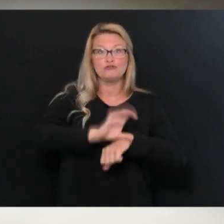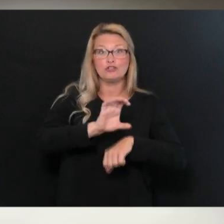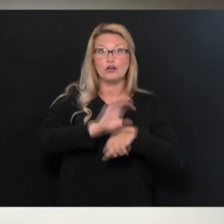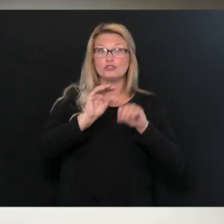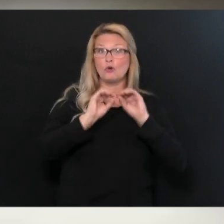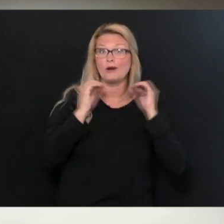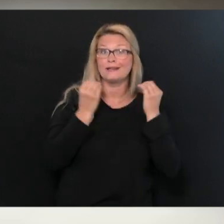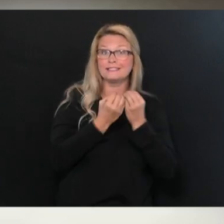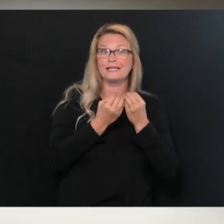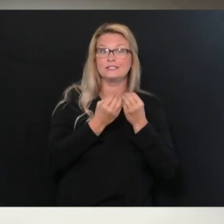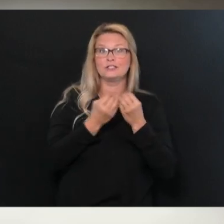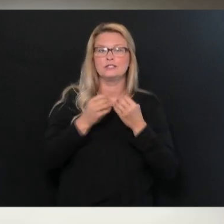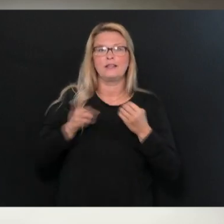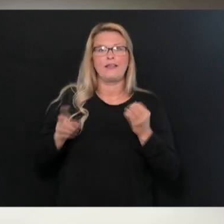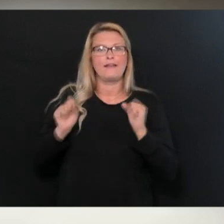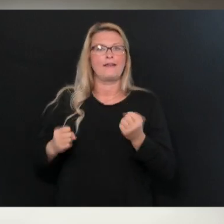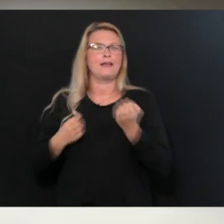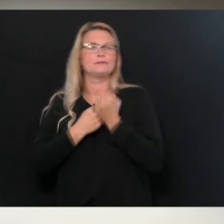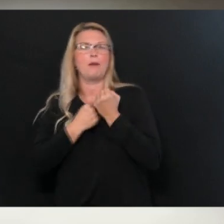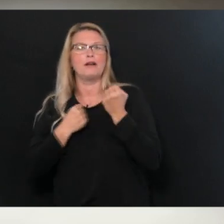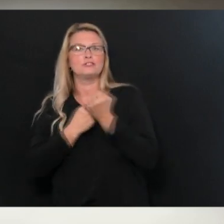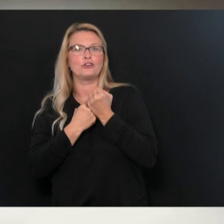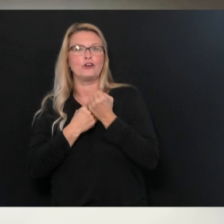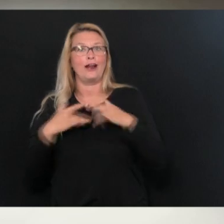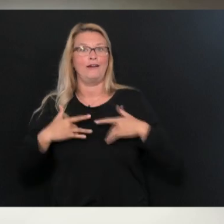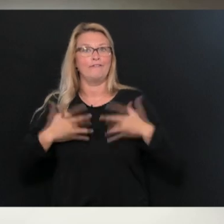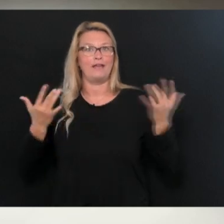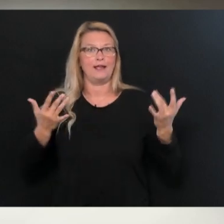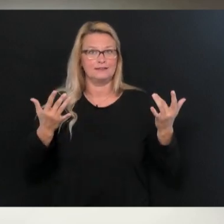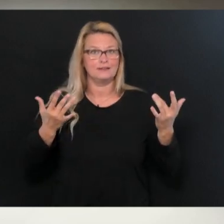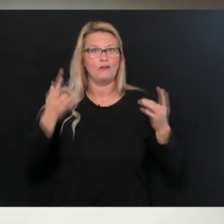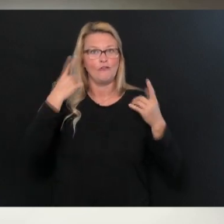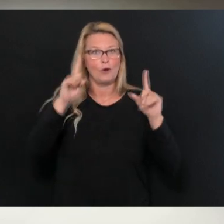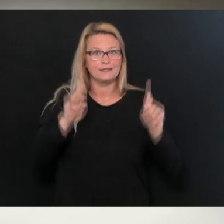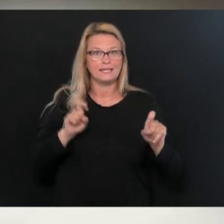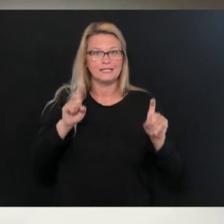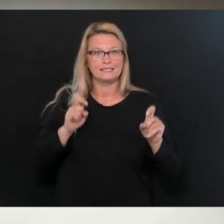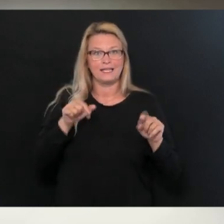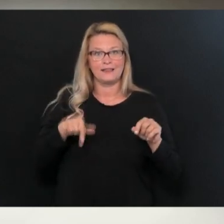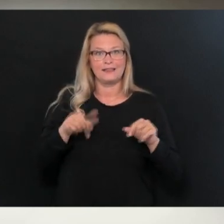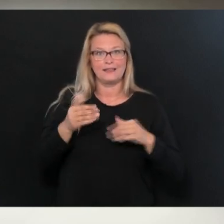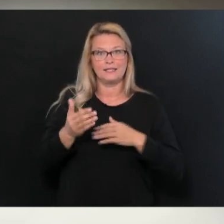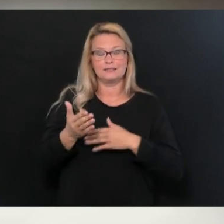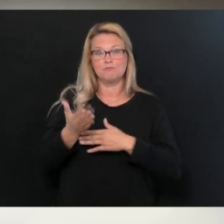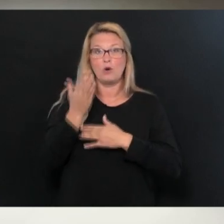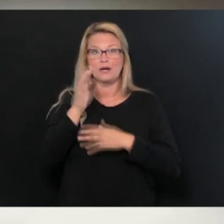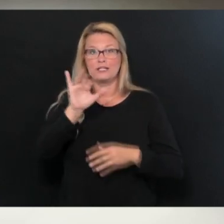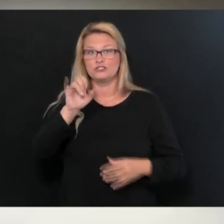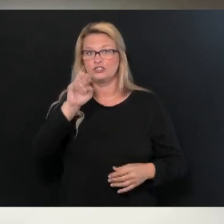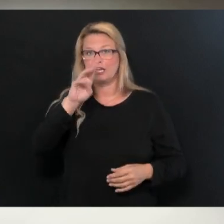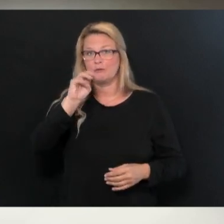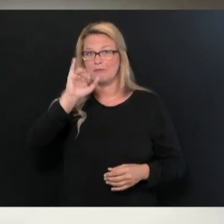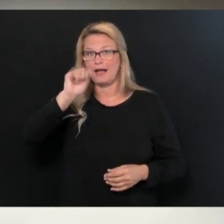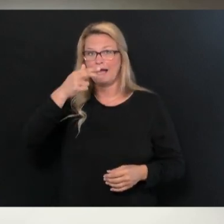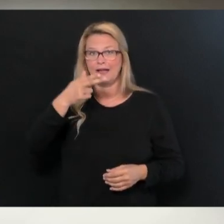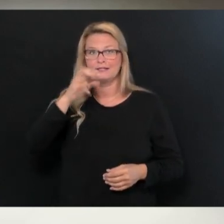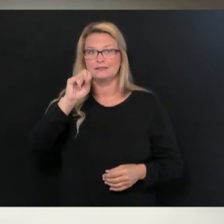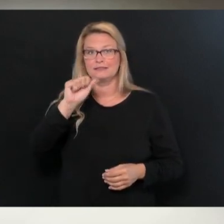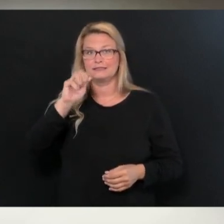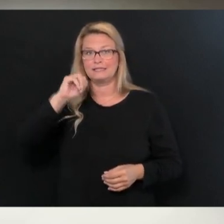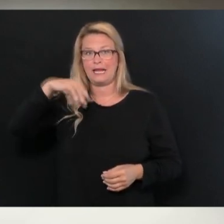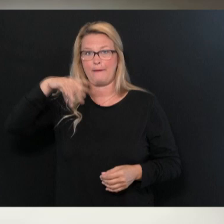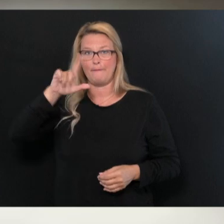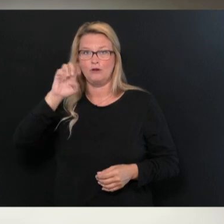about sponsoring events as well. This morning, Jeremiah Samples from DHHR and I spent